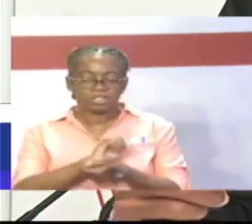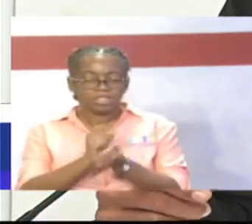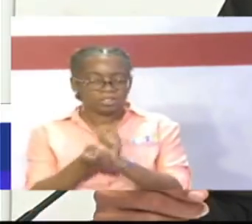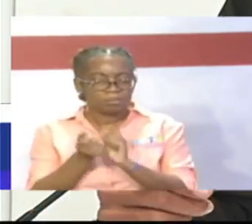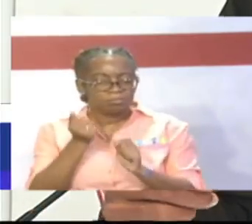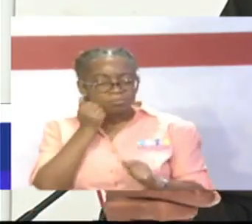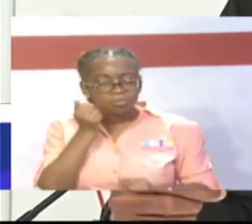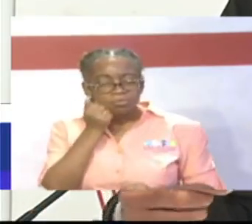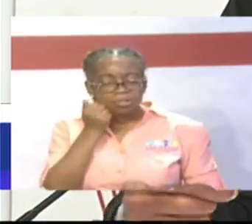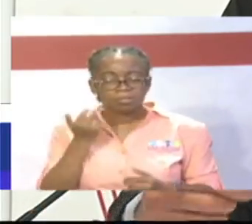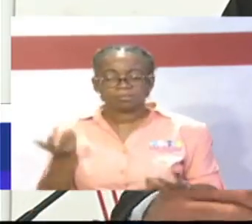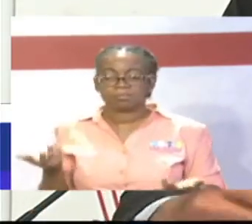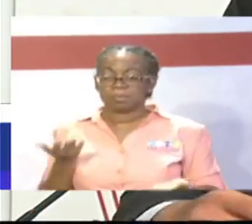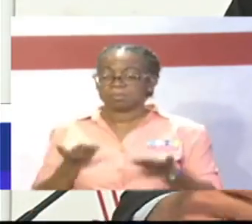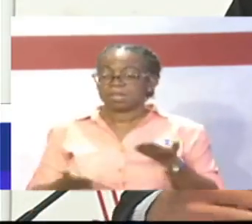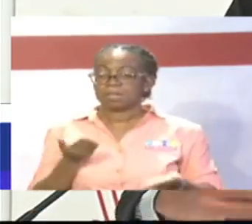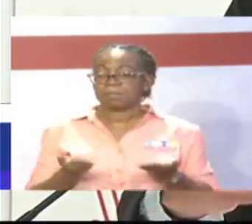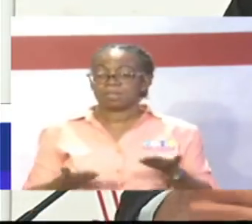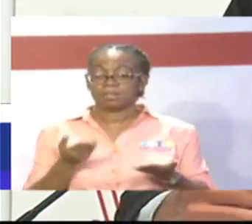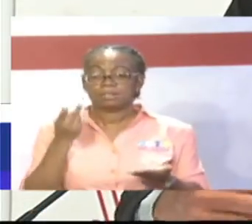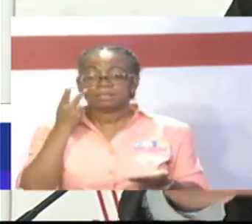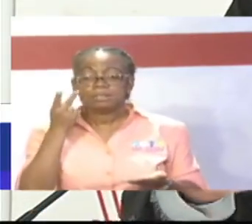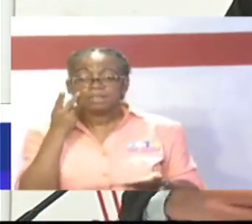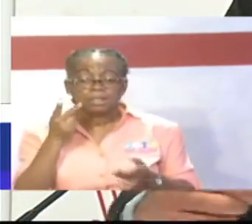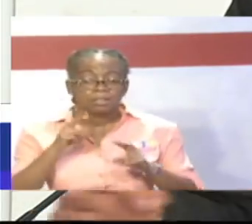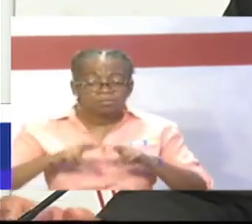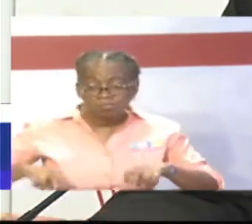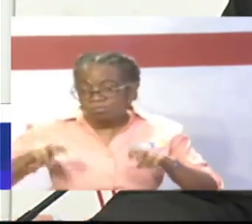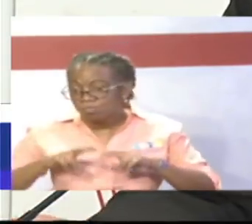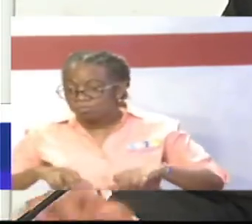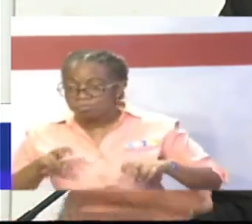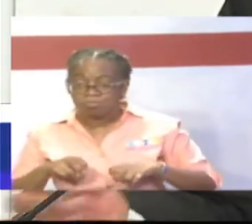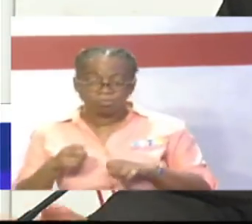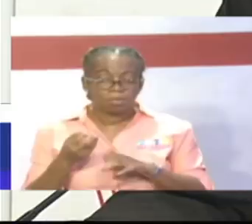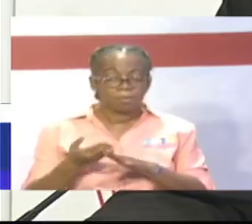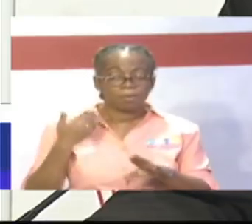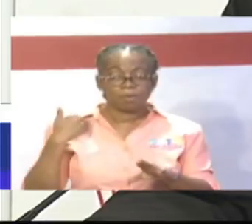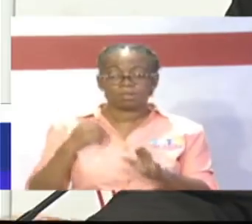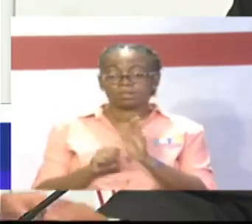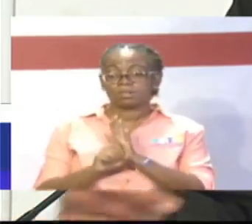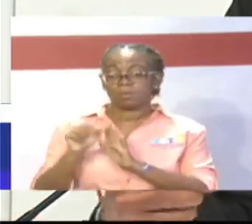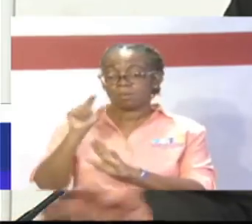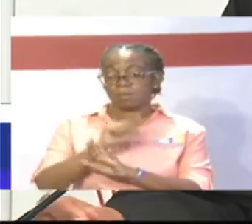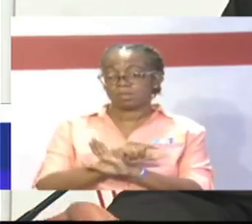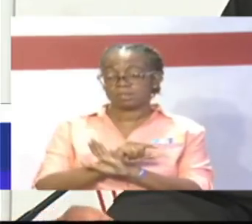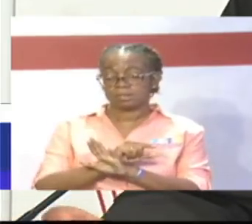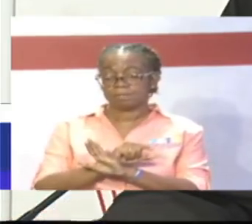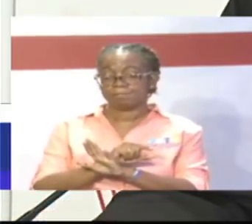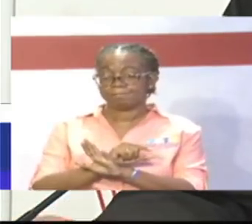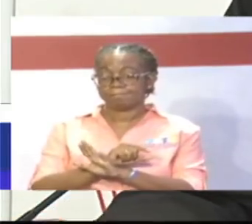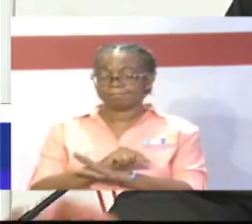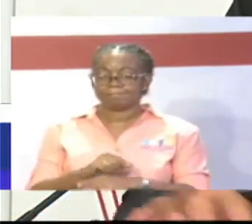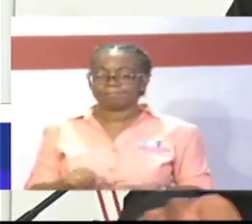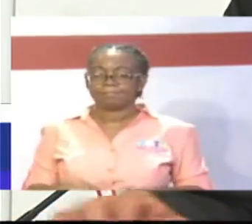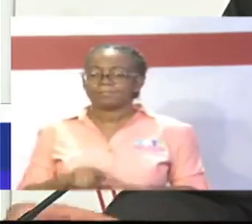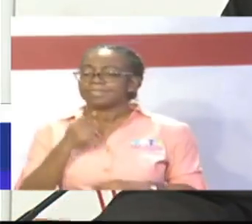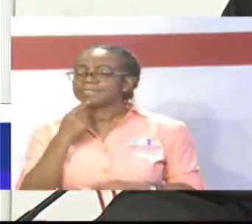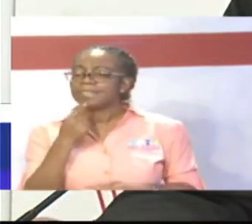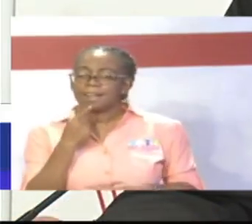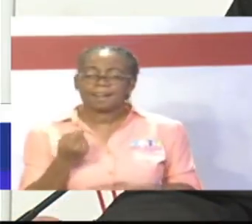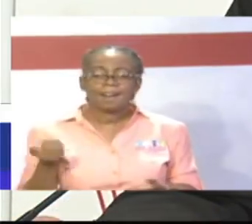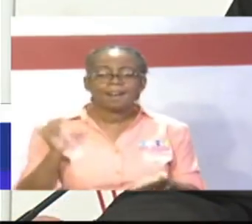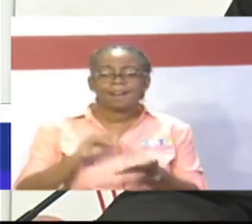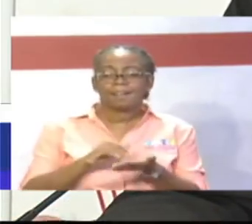some of what you see in the media would be highlighting studies prior to August, which I did speak about. So let me just go back over some of those numbers,